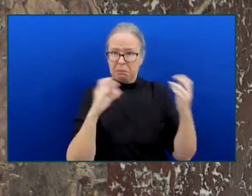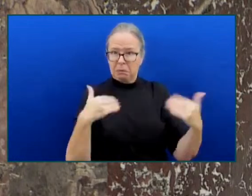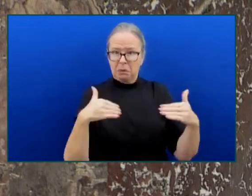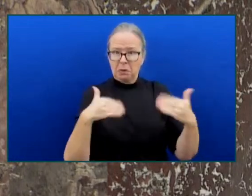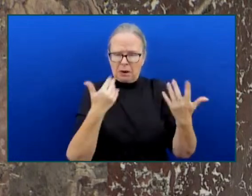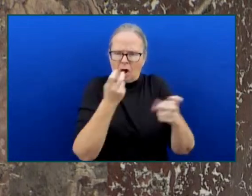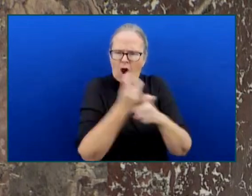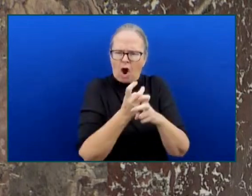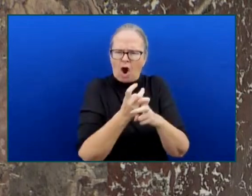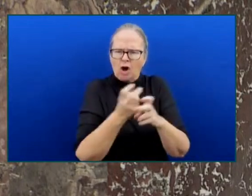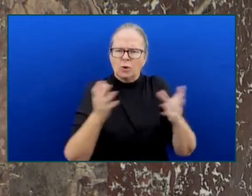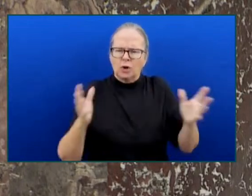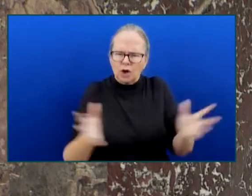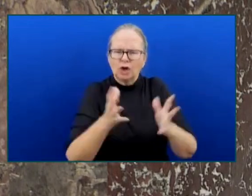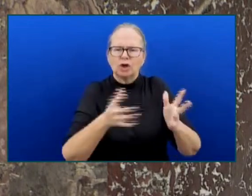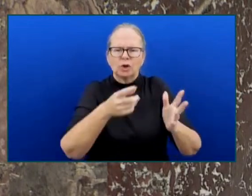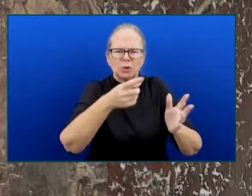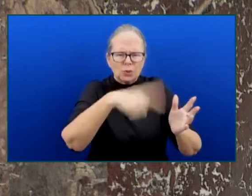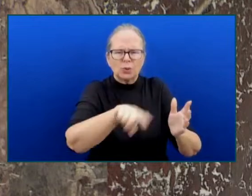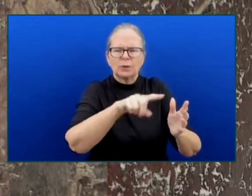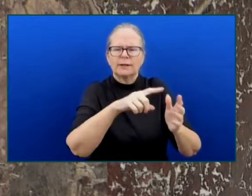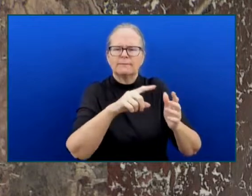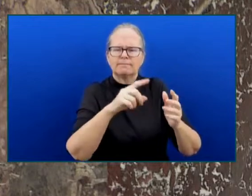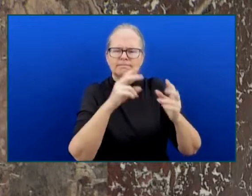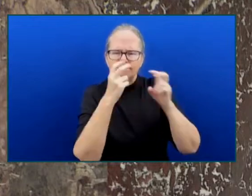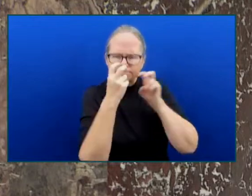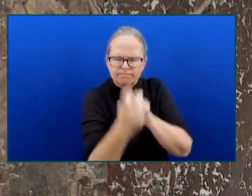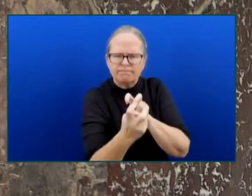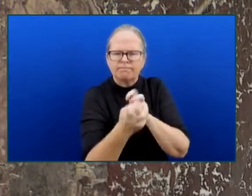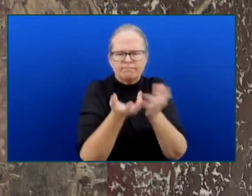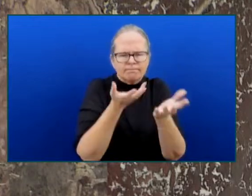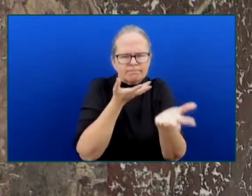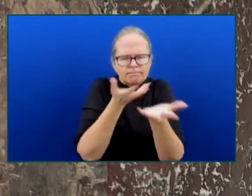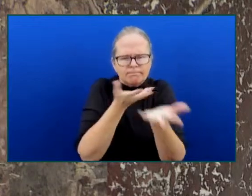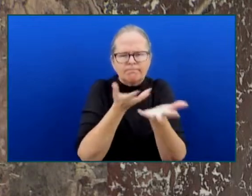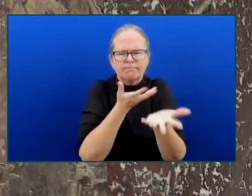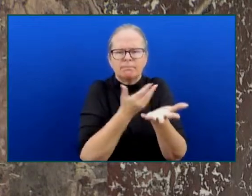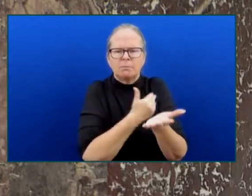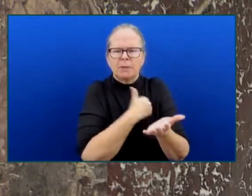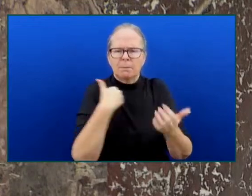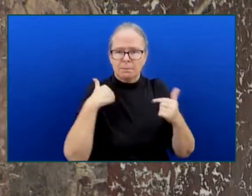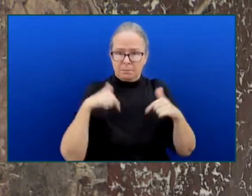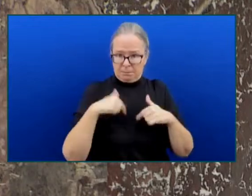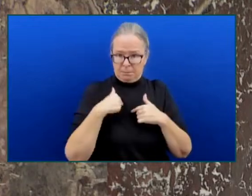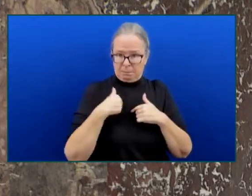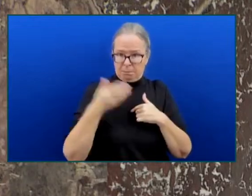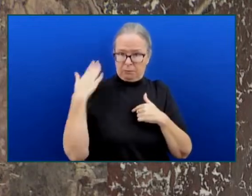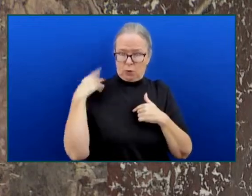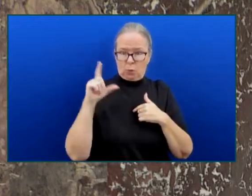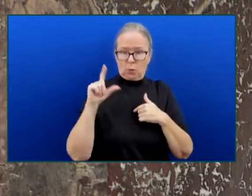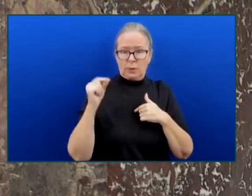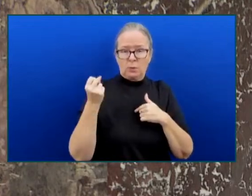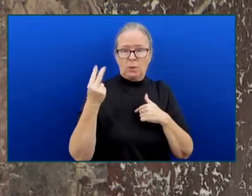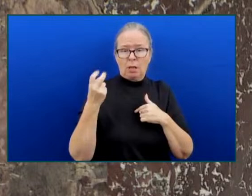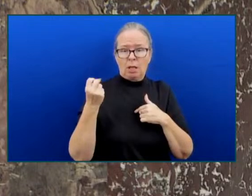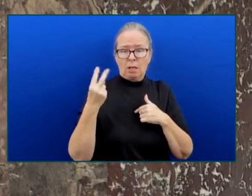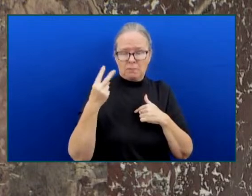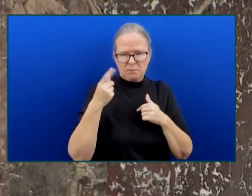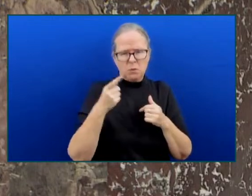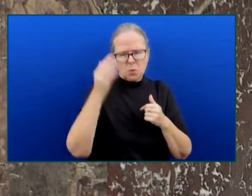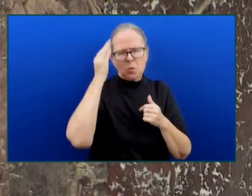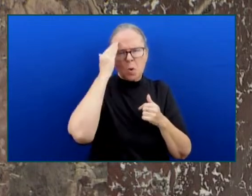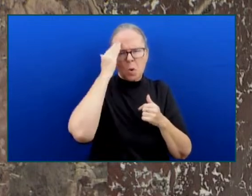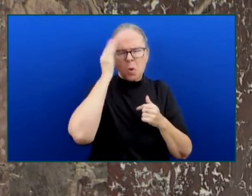the member that used to sit here in 2012, because at least he knew what he stood for. I have no idea what that man stands